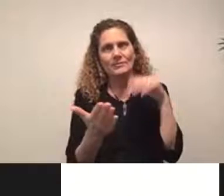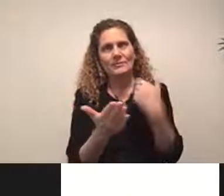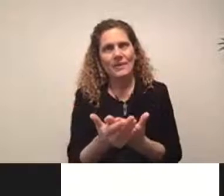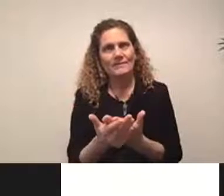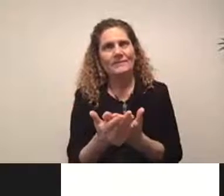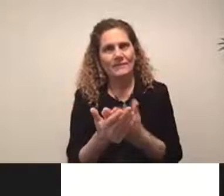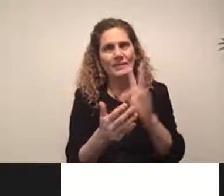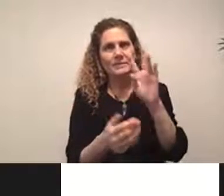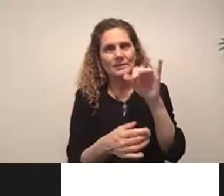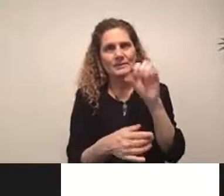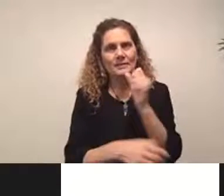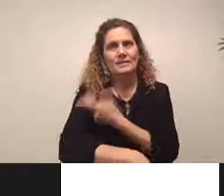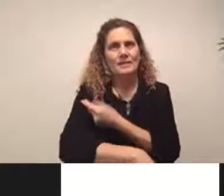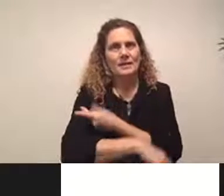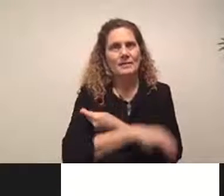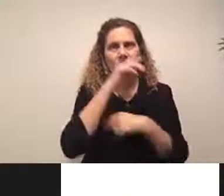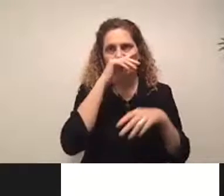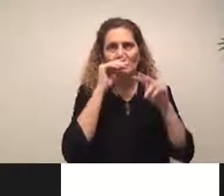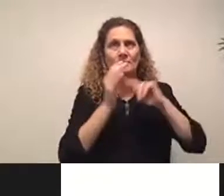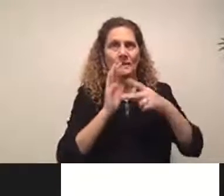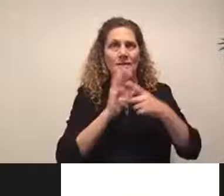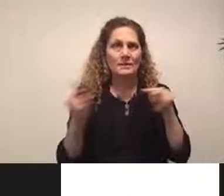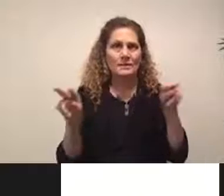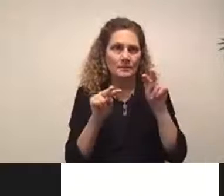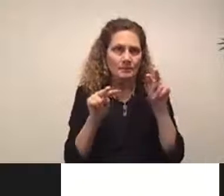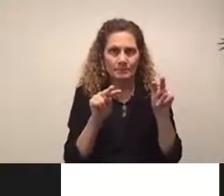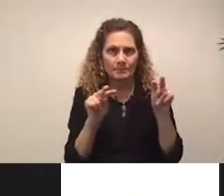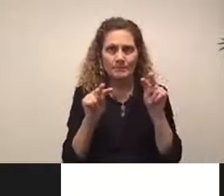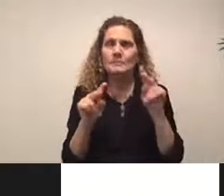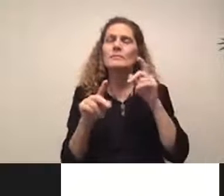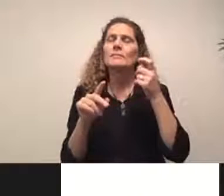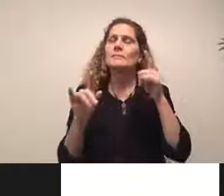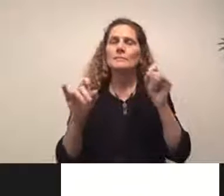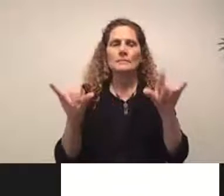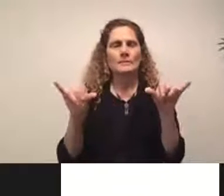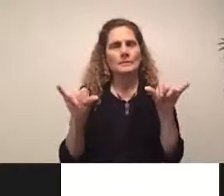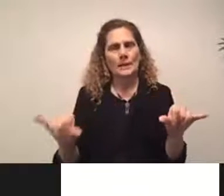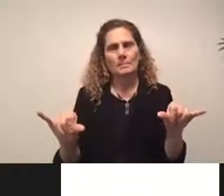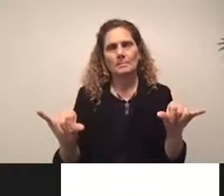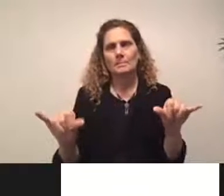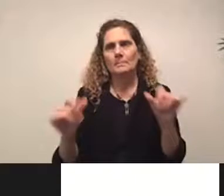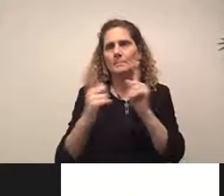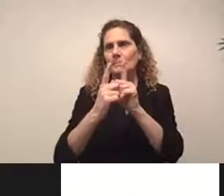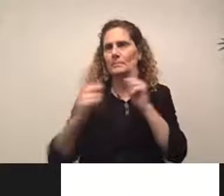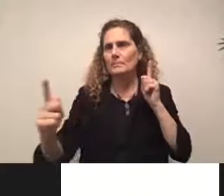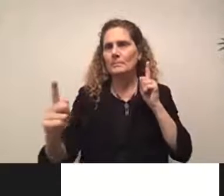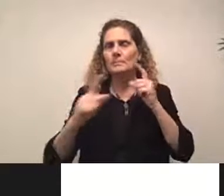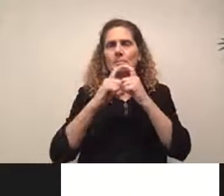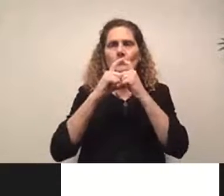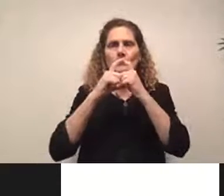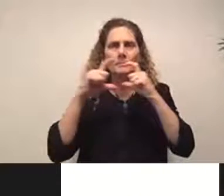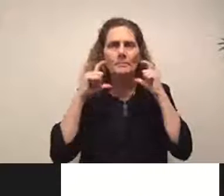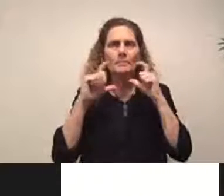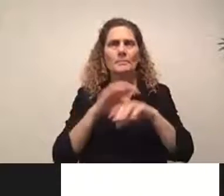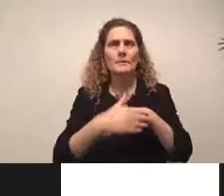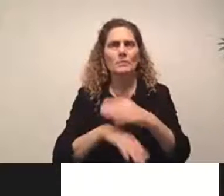good practices of the last several months that include washing your hands, watching your distance, and staying home if you are sick. One of the